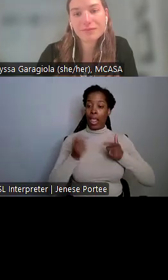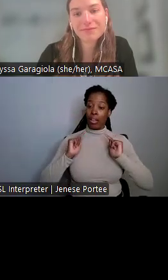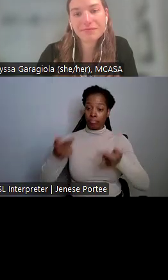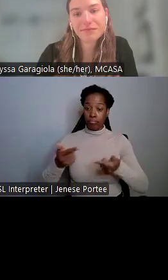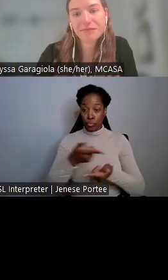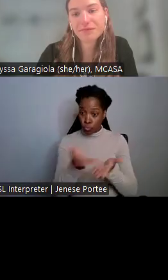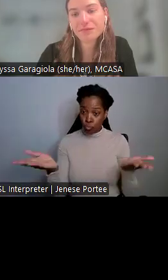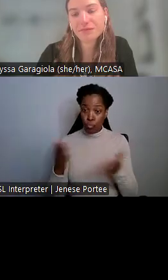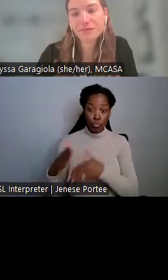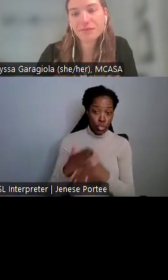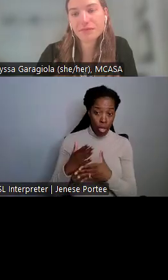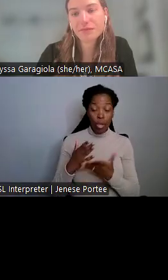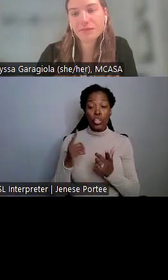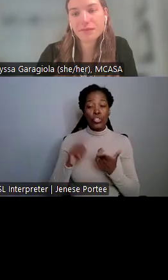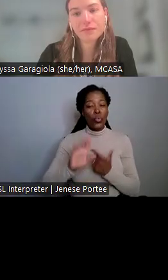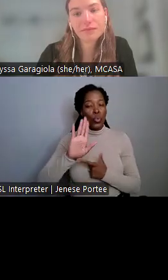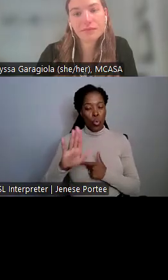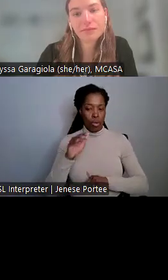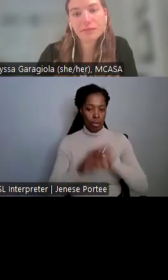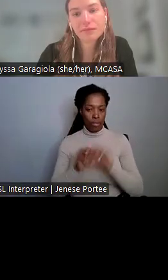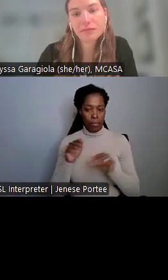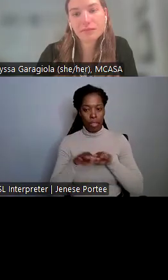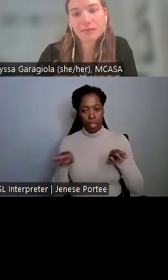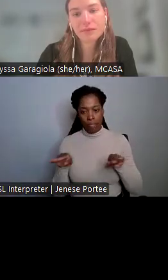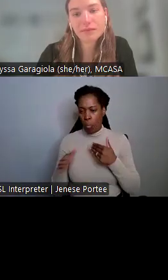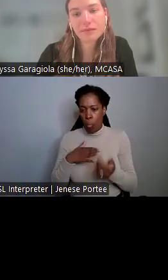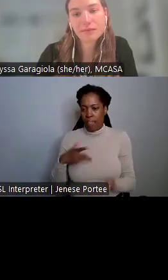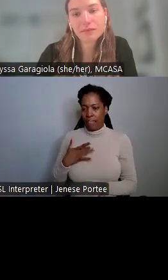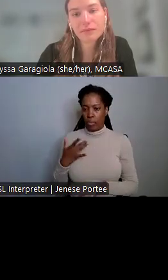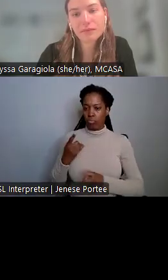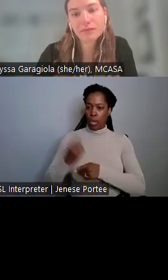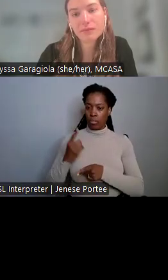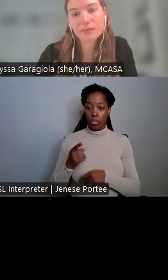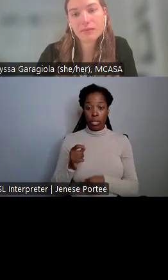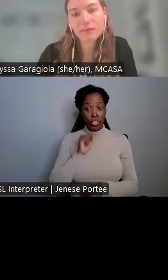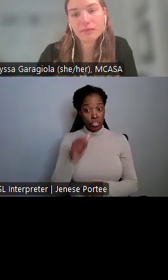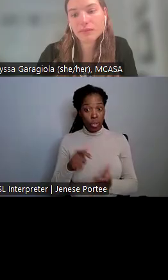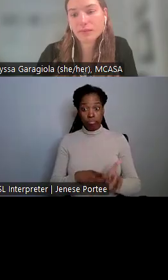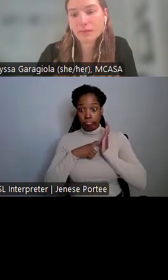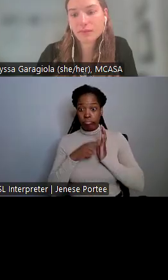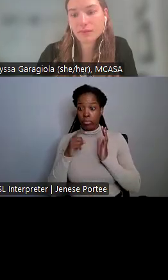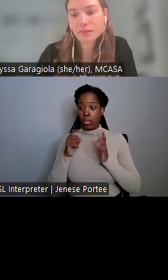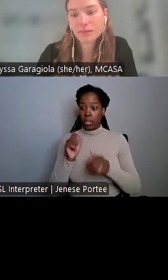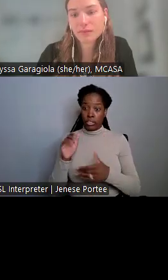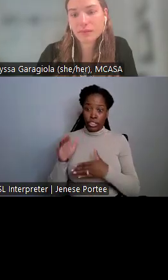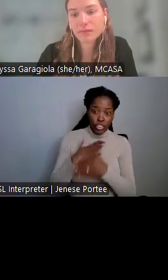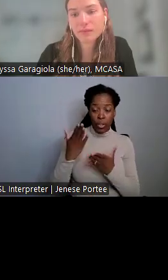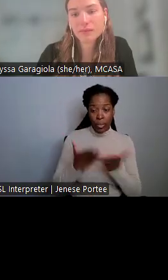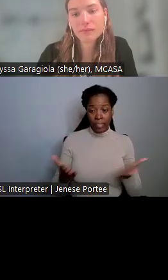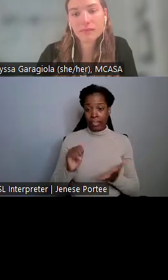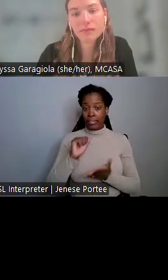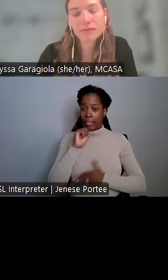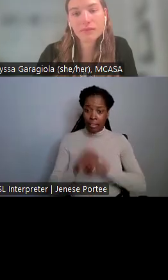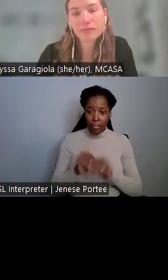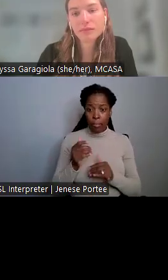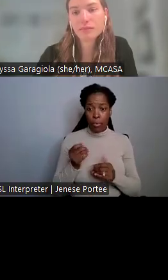whatever comfort level feels right for you. Don't feel like you have to share anything that would make you uncomfortable or that you're not ready to share at this time.